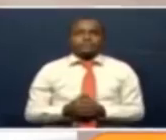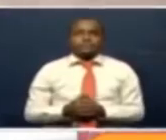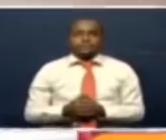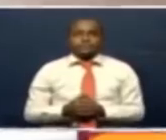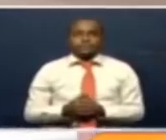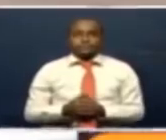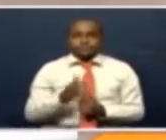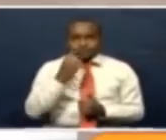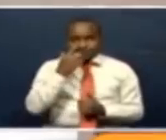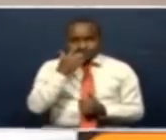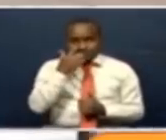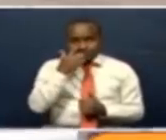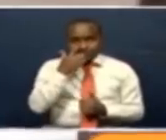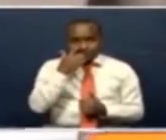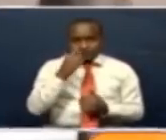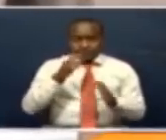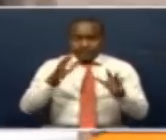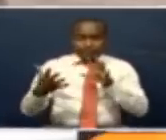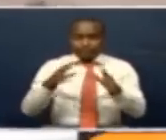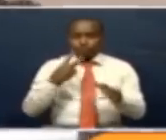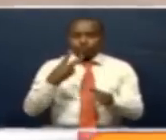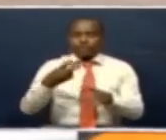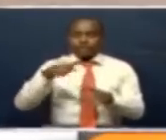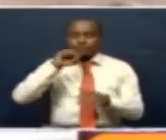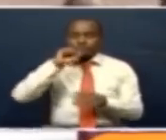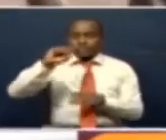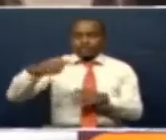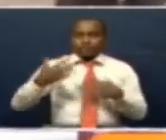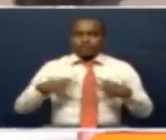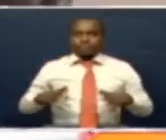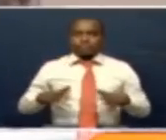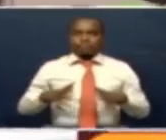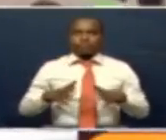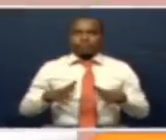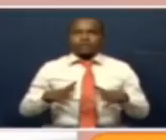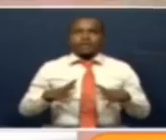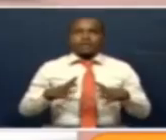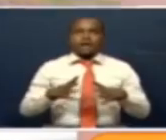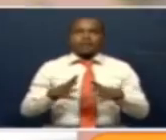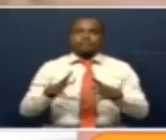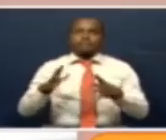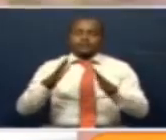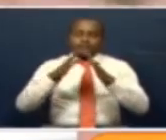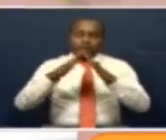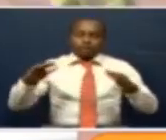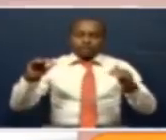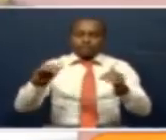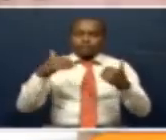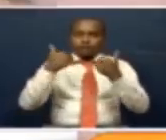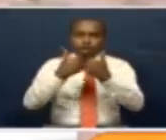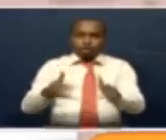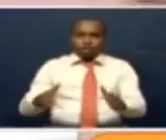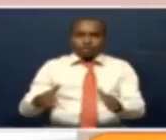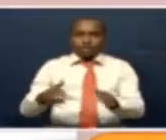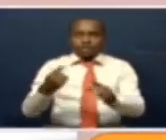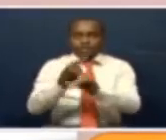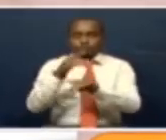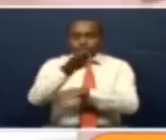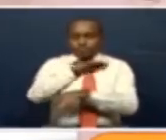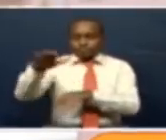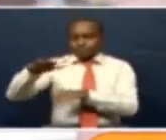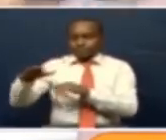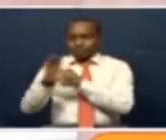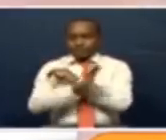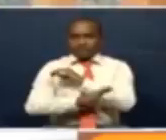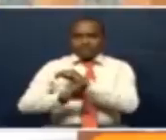An estimated 250,000 people have been displaced by floods in various parts of the country. According to the Kenya Red Cross,